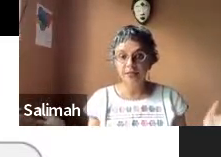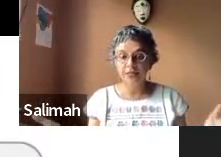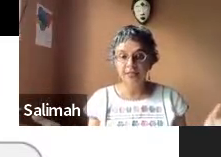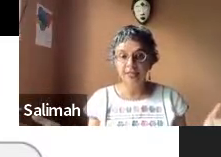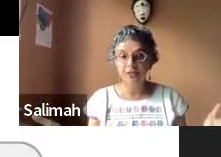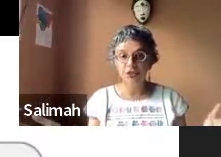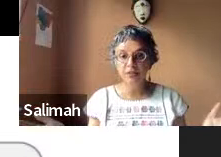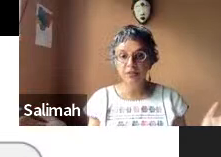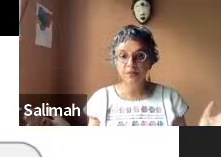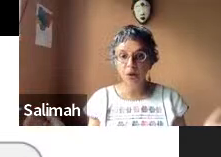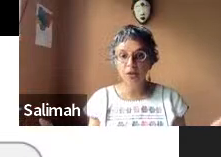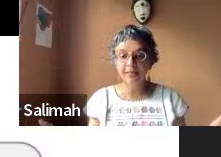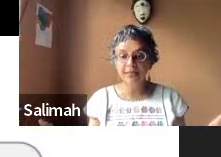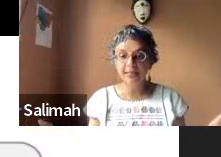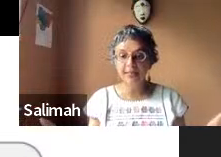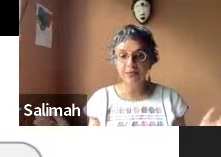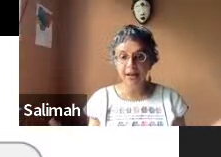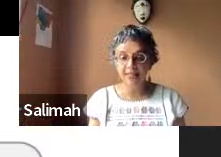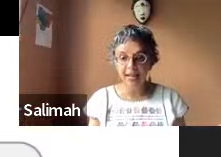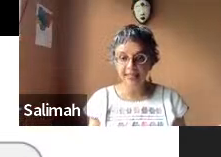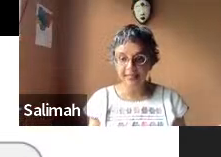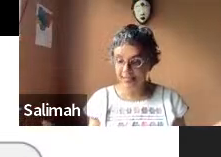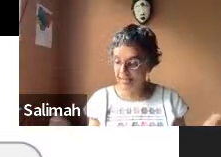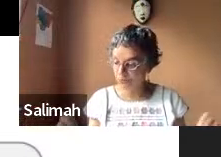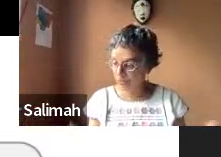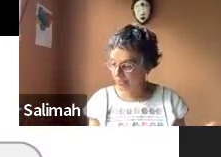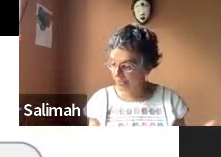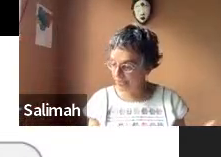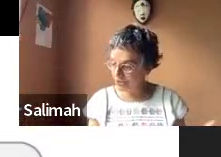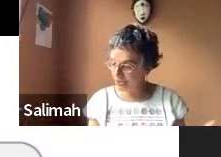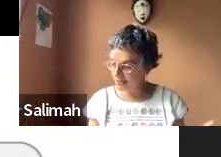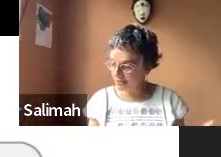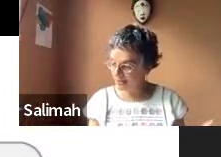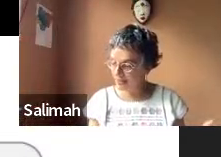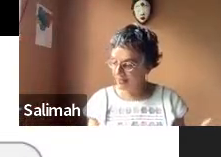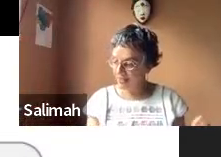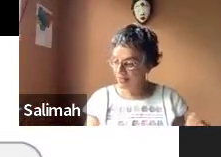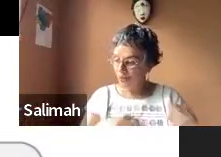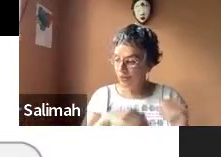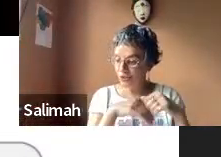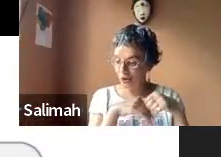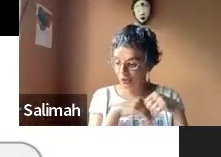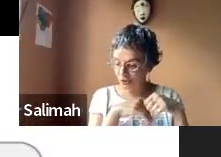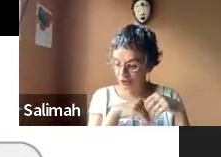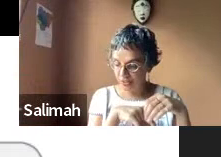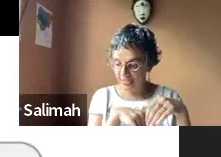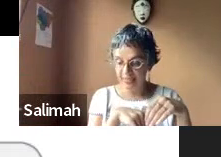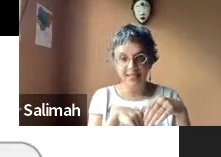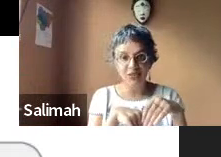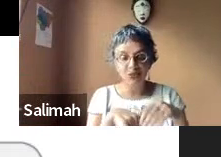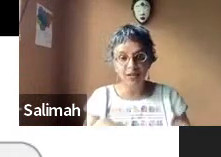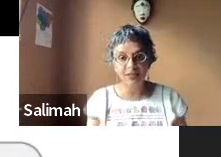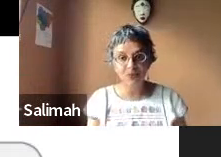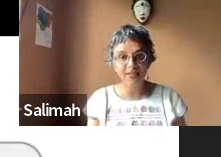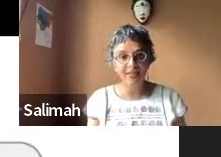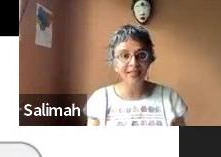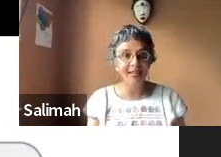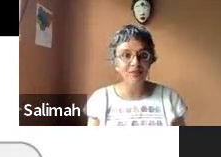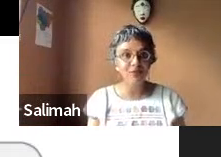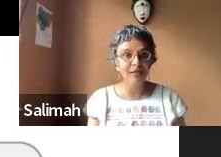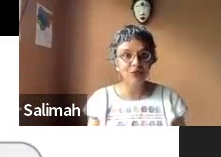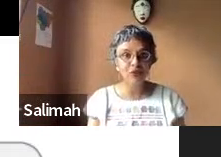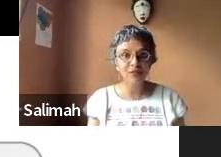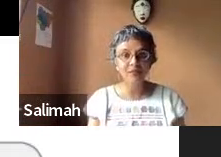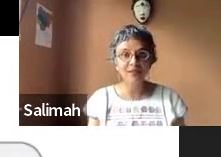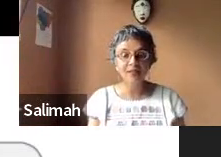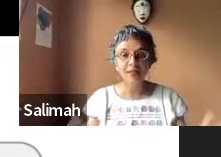of legislation, policy, financing, and regulation, which Dr. Jean as well as Raquel